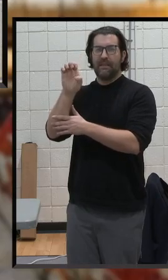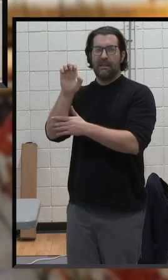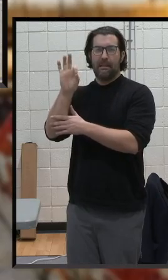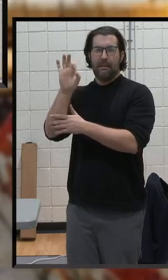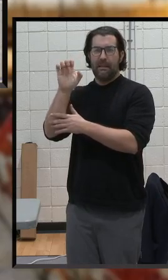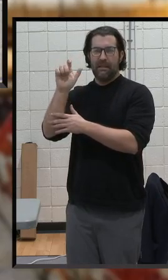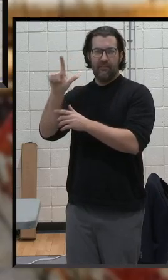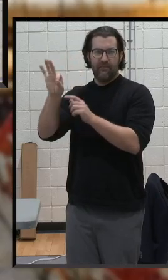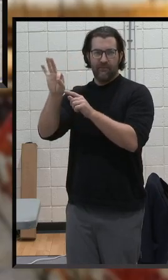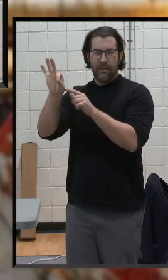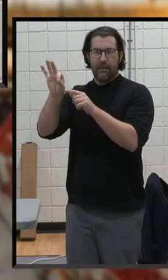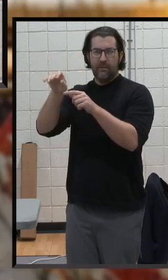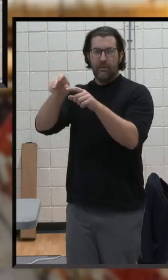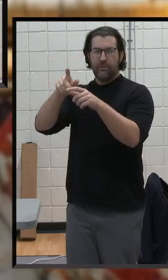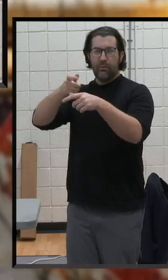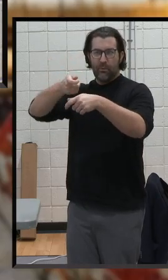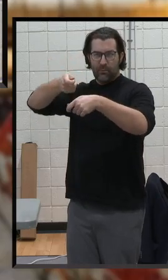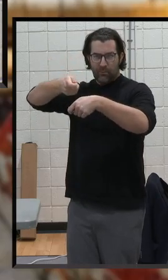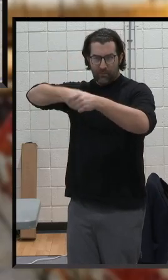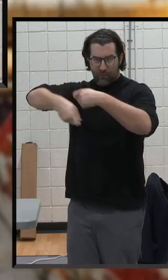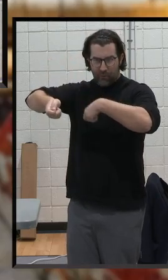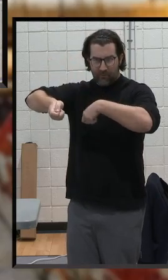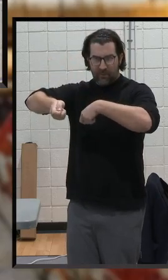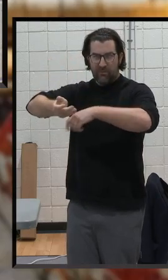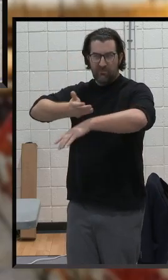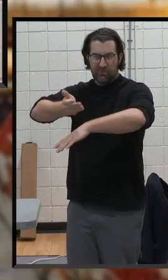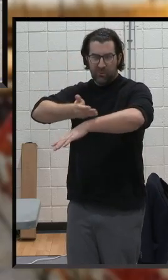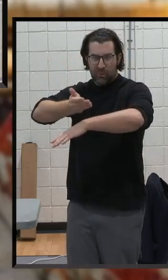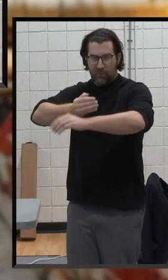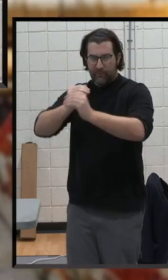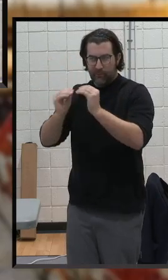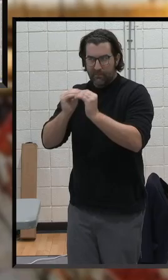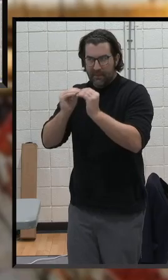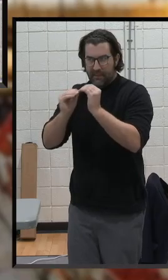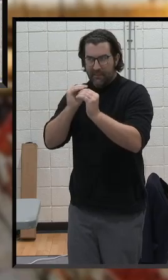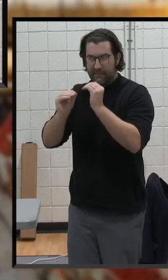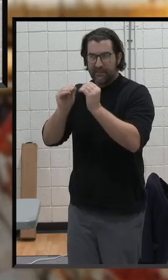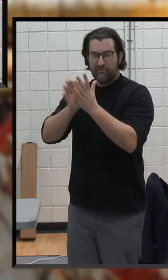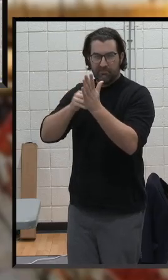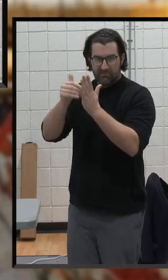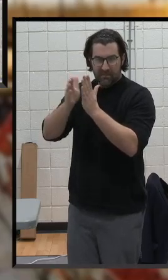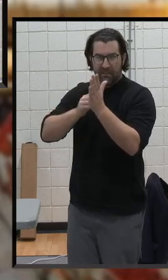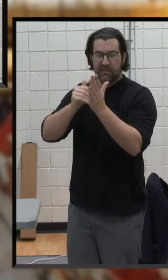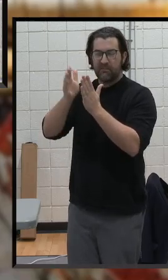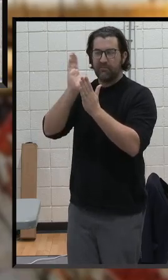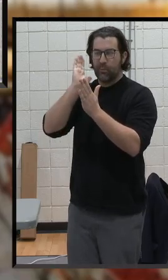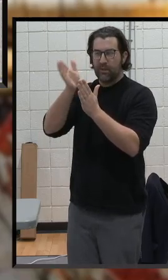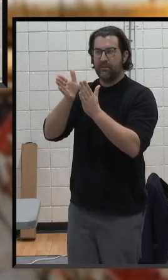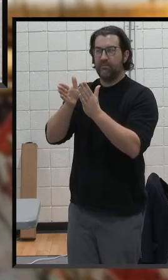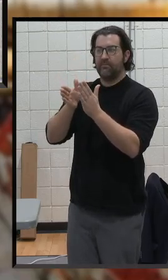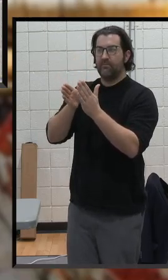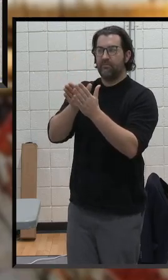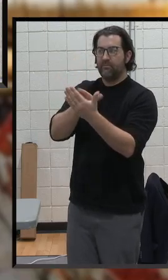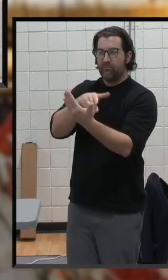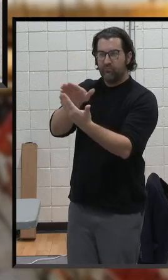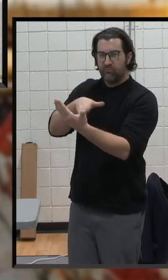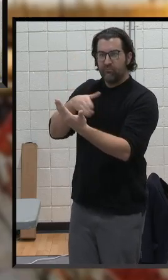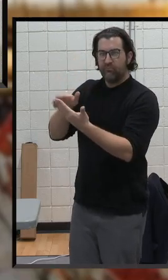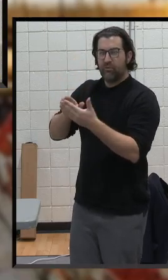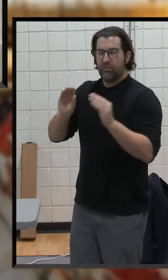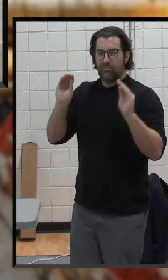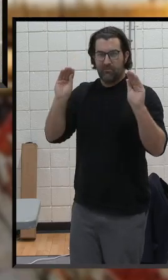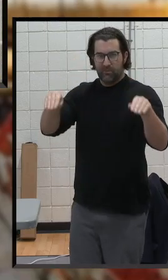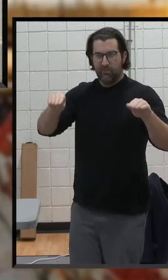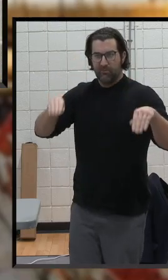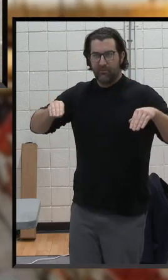will be removed and restored and repaired and painted and reinstalled on the